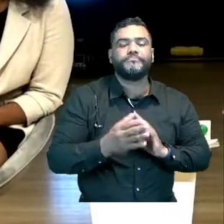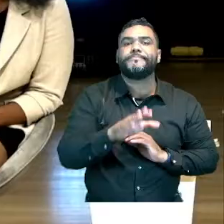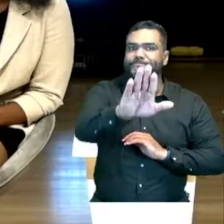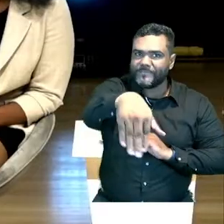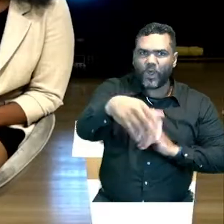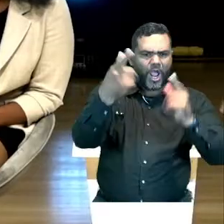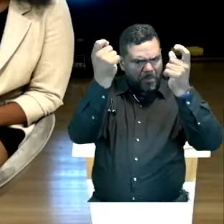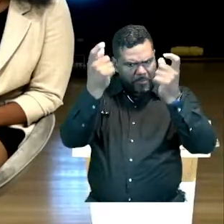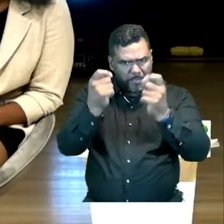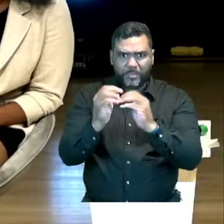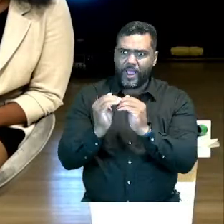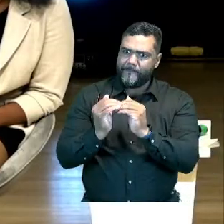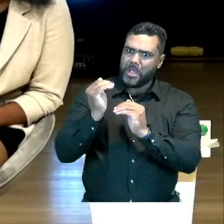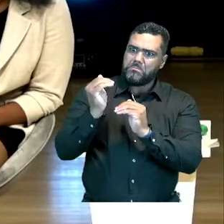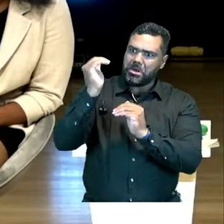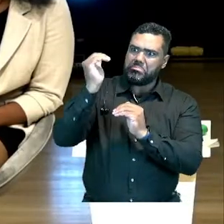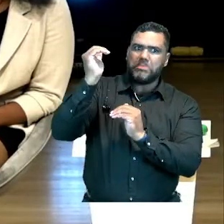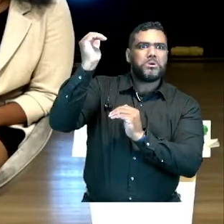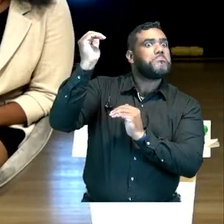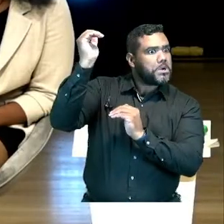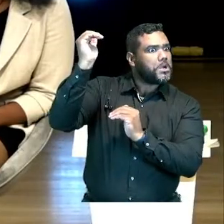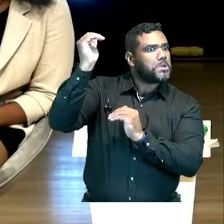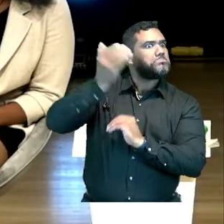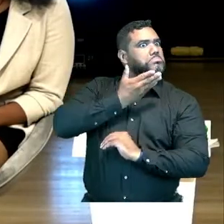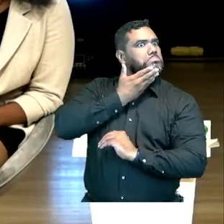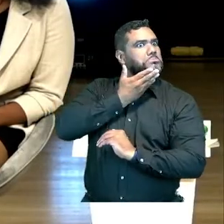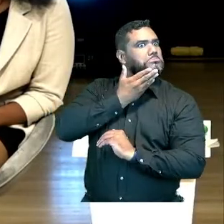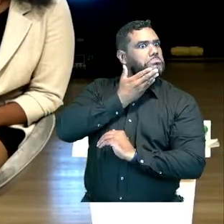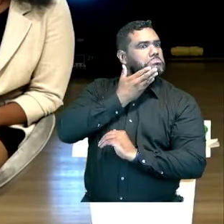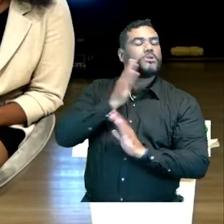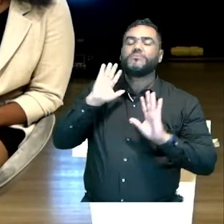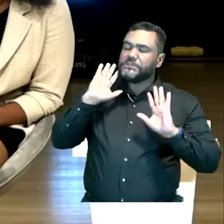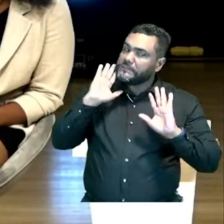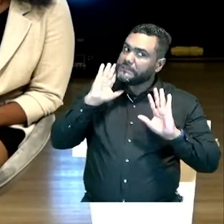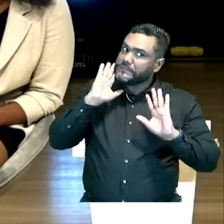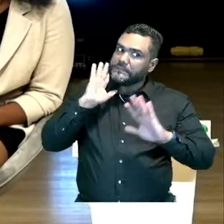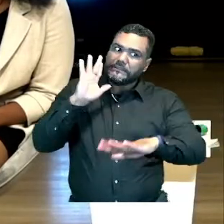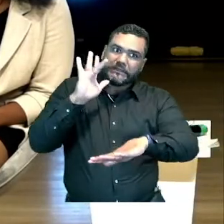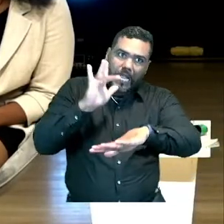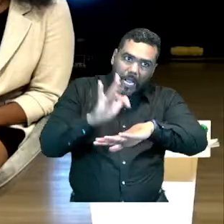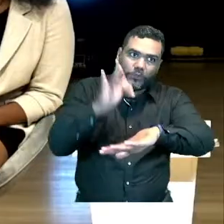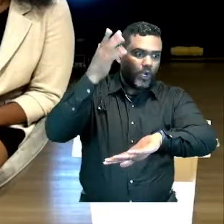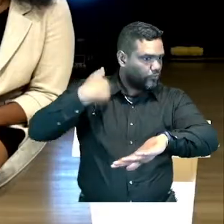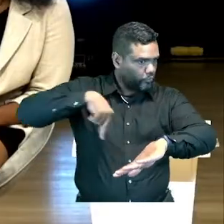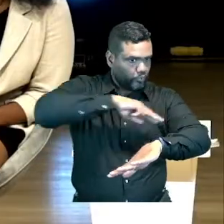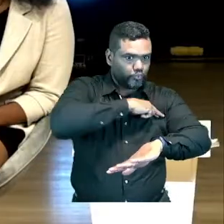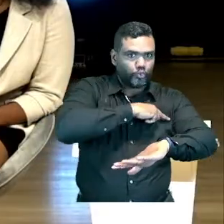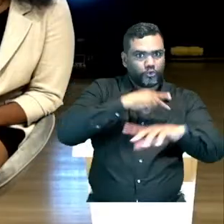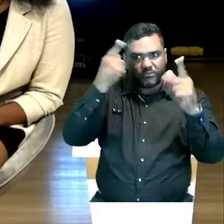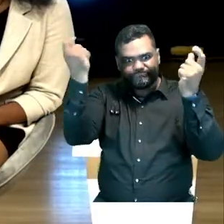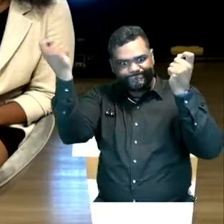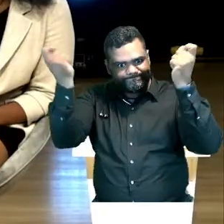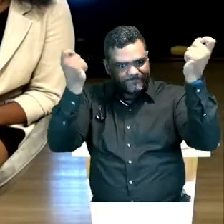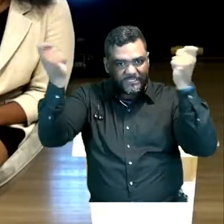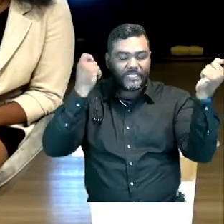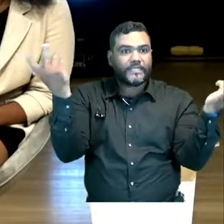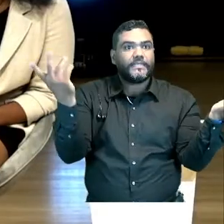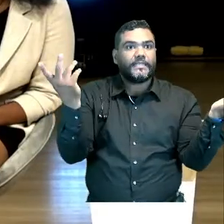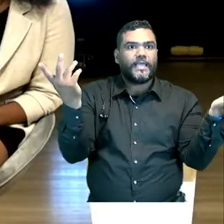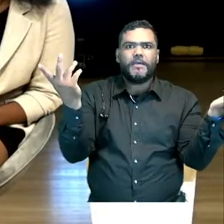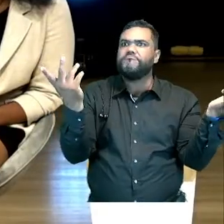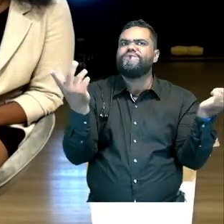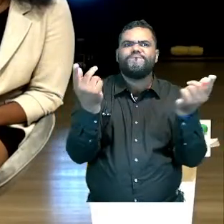But going back to the economic context, there have been many difficulties, and we have had to be creative to be able